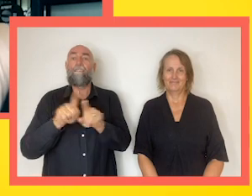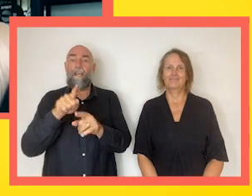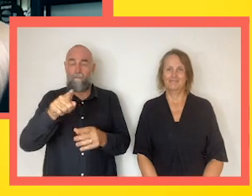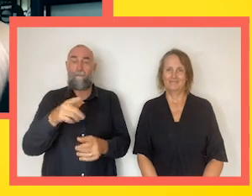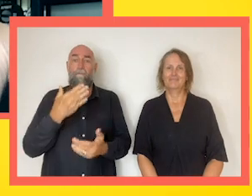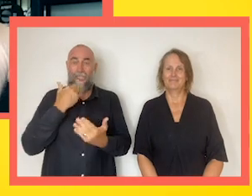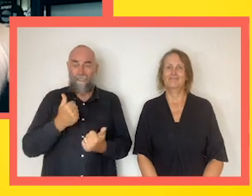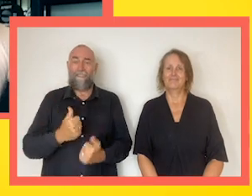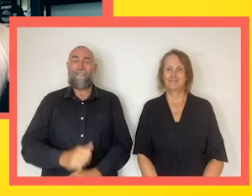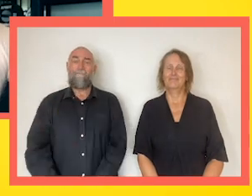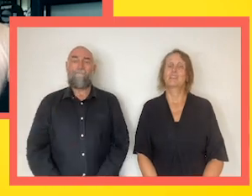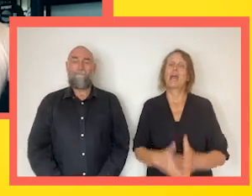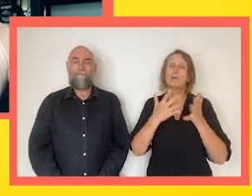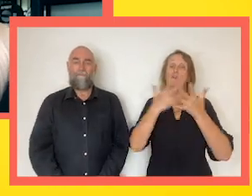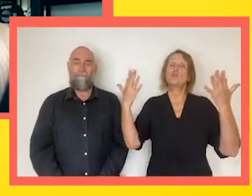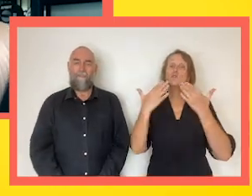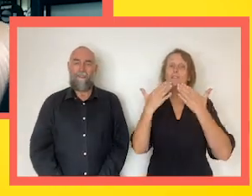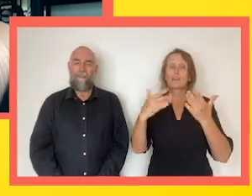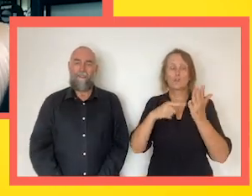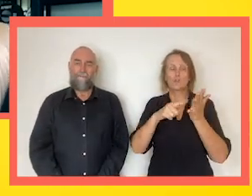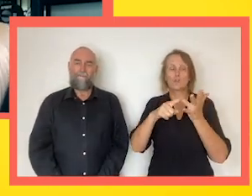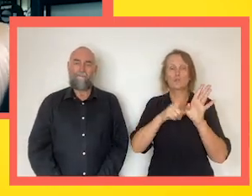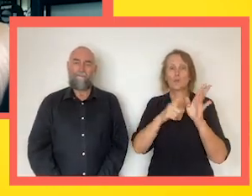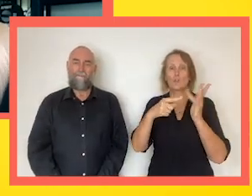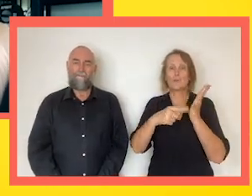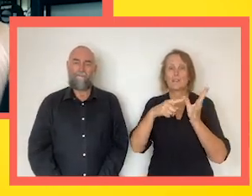like to say a huge thank you to Toyota for